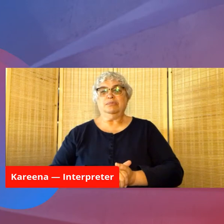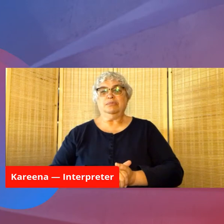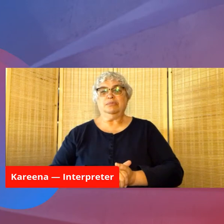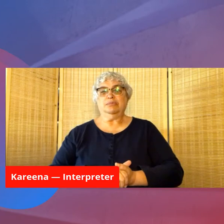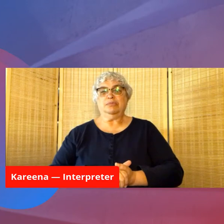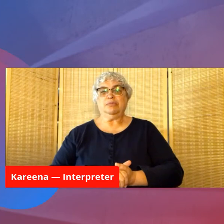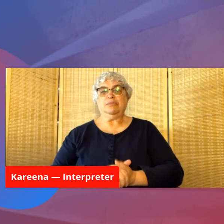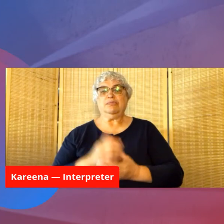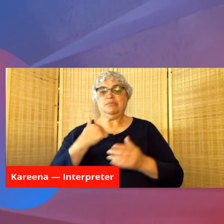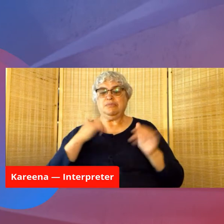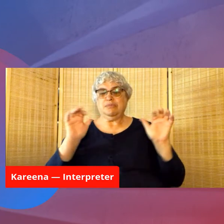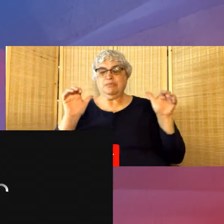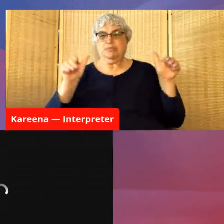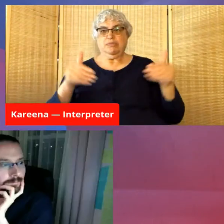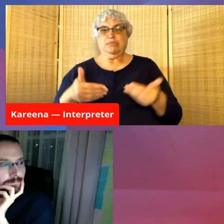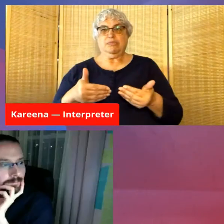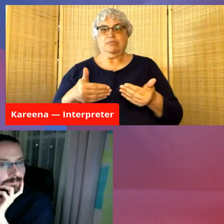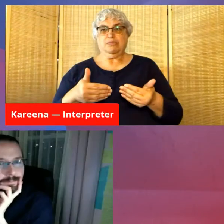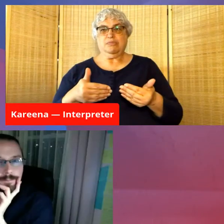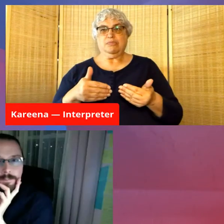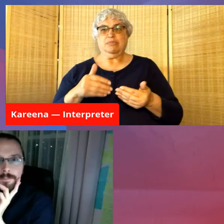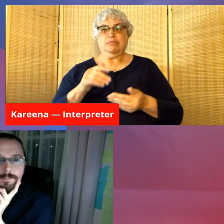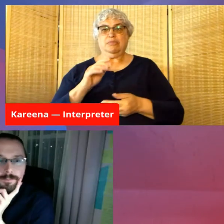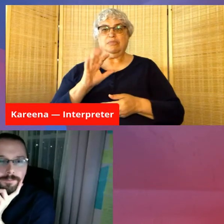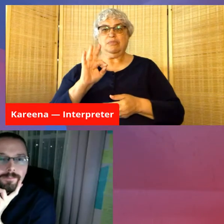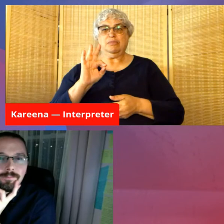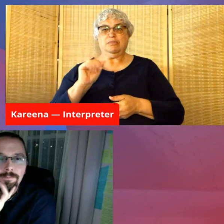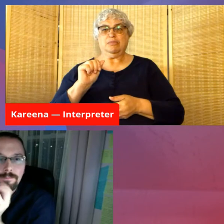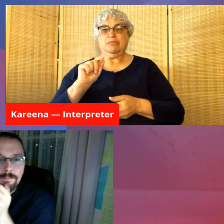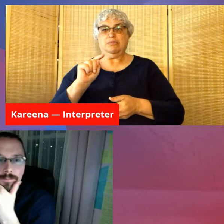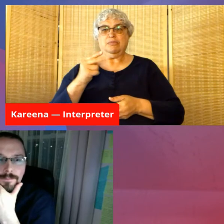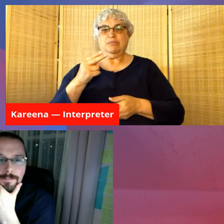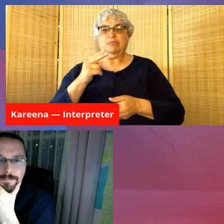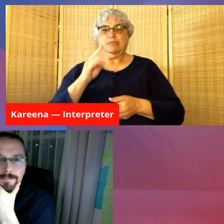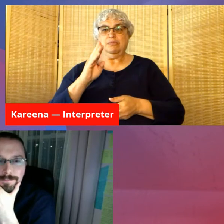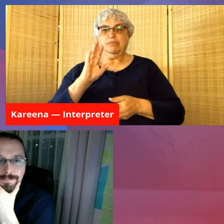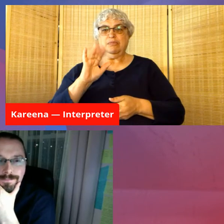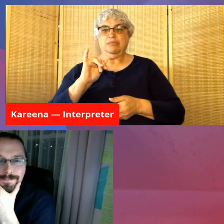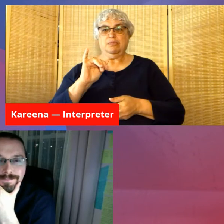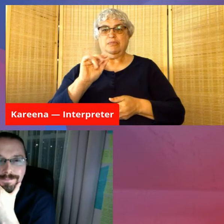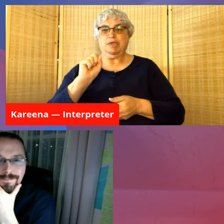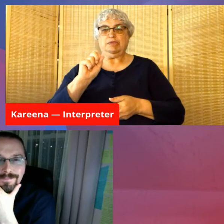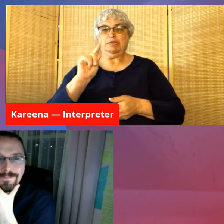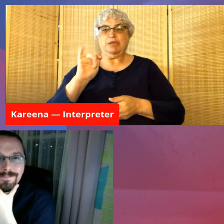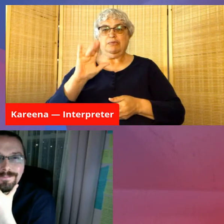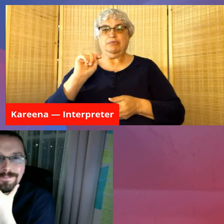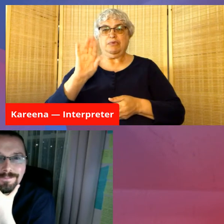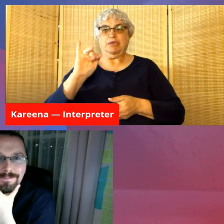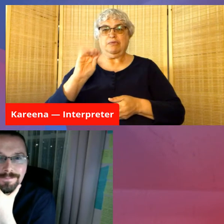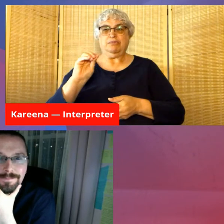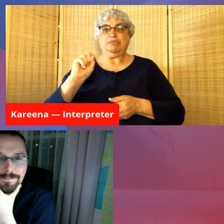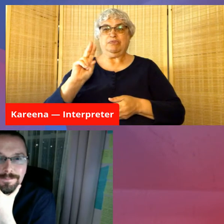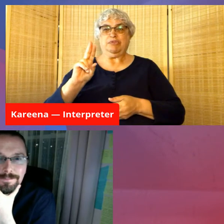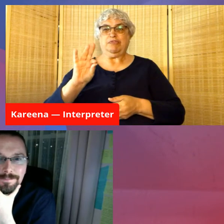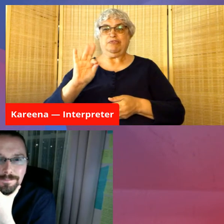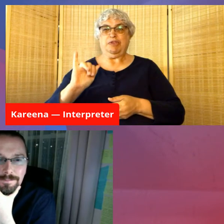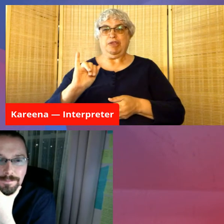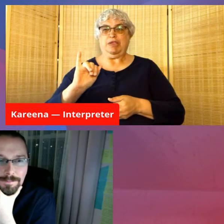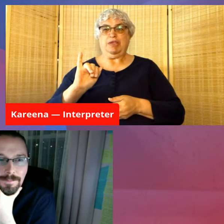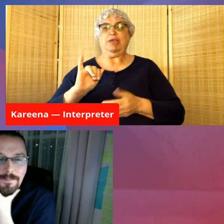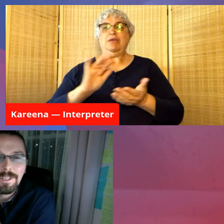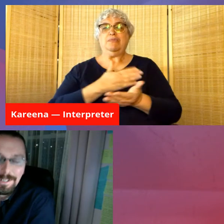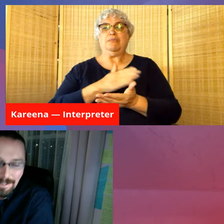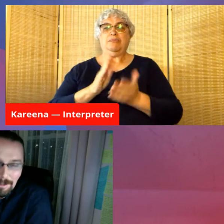So I'd like to now introduce Fatih Bayram, a member of the Istanbul Trio, who will be sharing some Sufi prayer music.